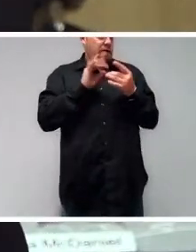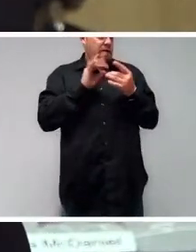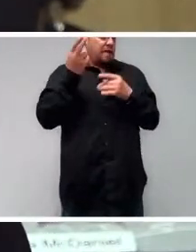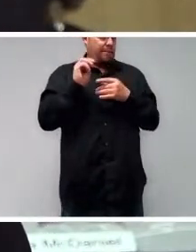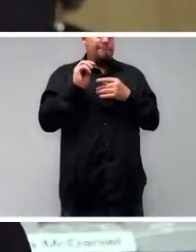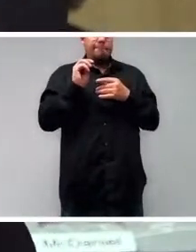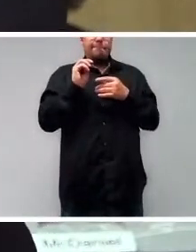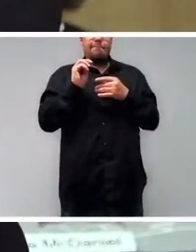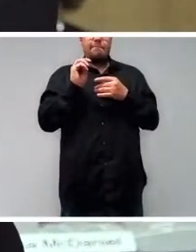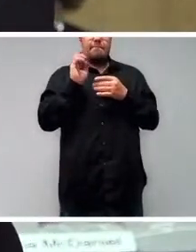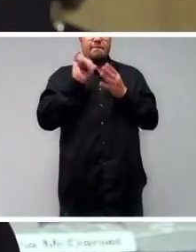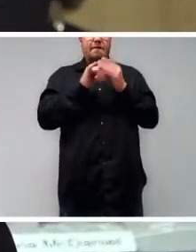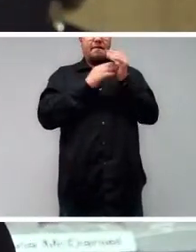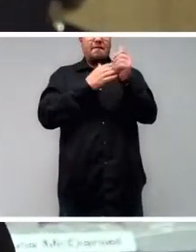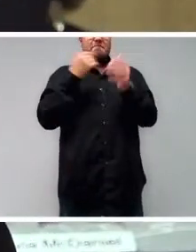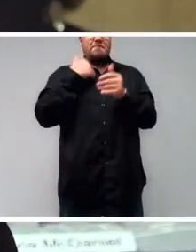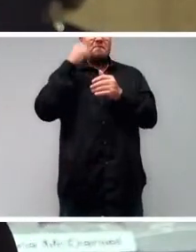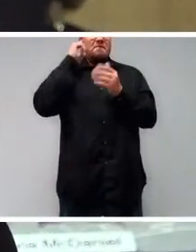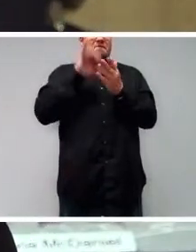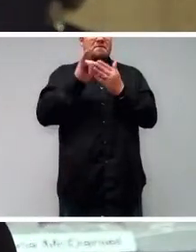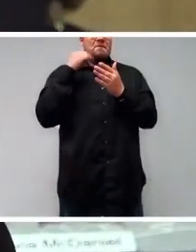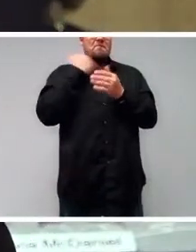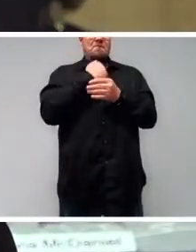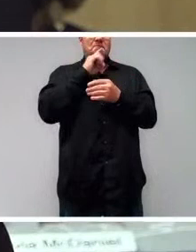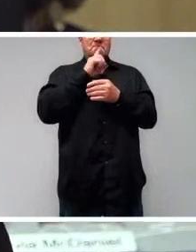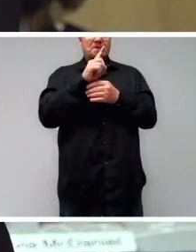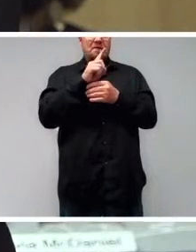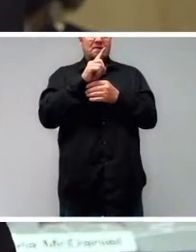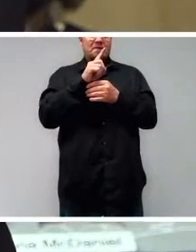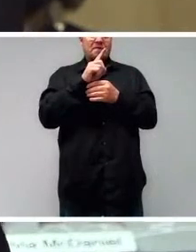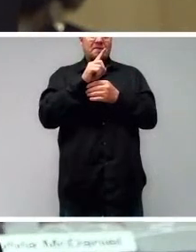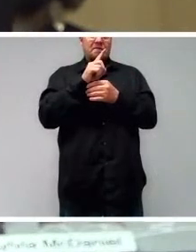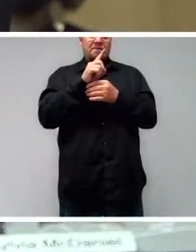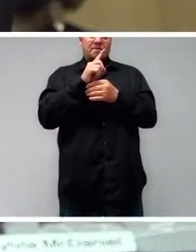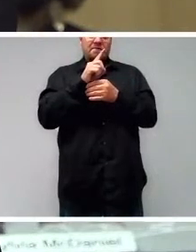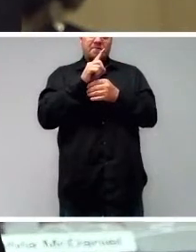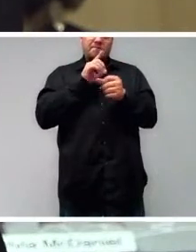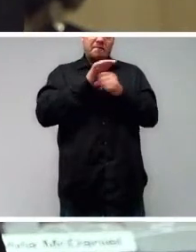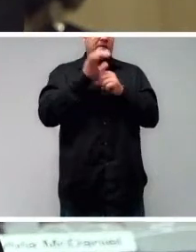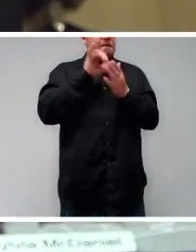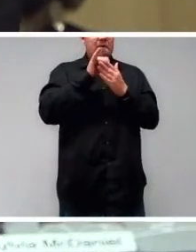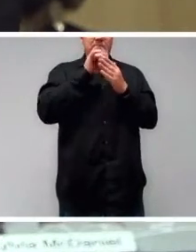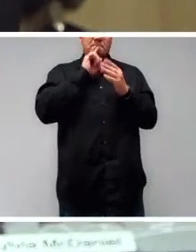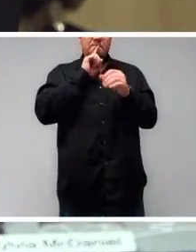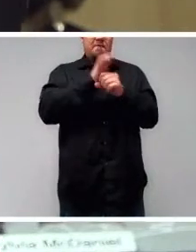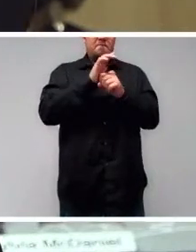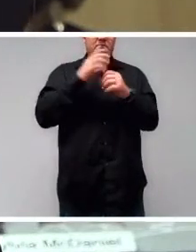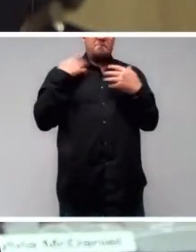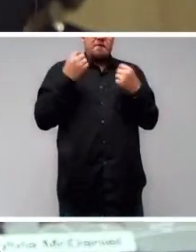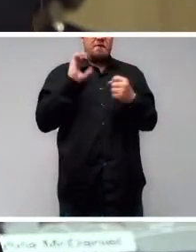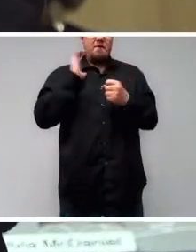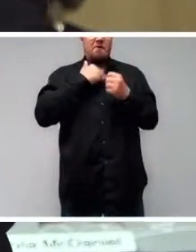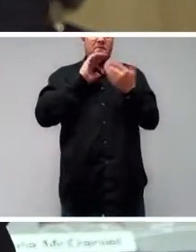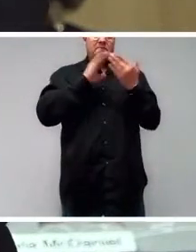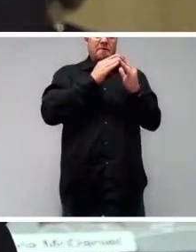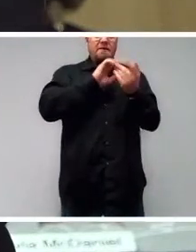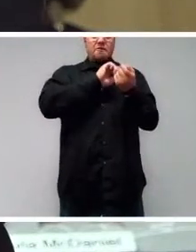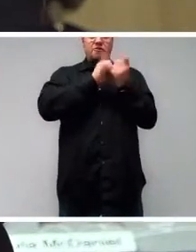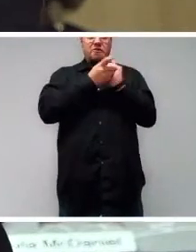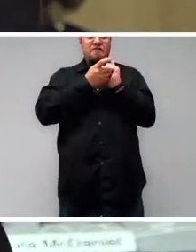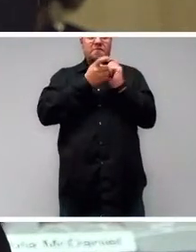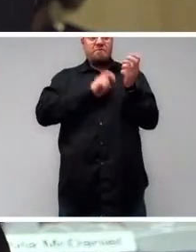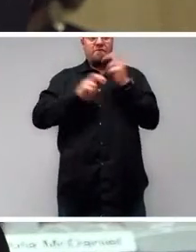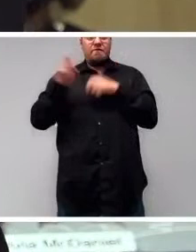that lead me to believe that we're really fulfilling the CTEC promise to strengthen our community, to change the trajectories of